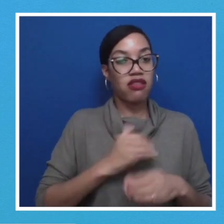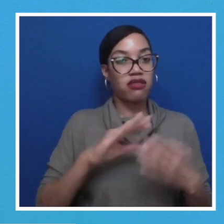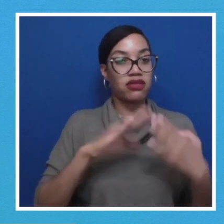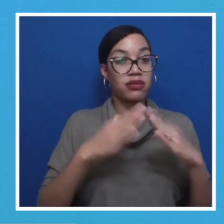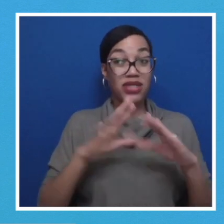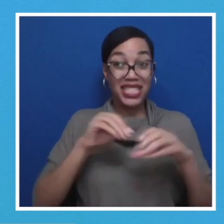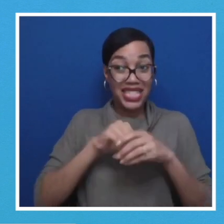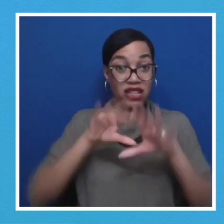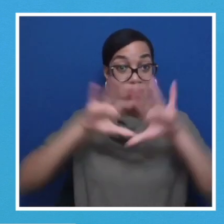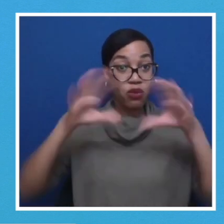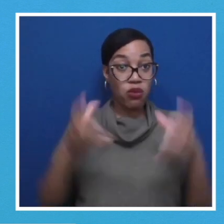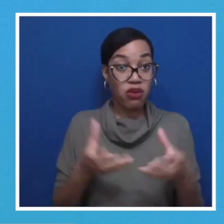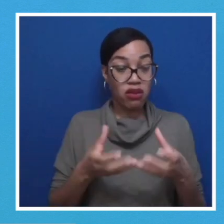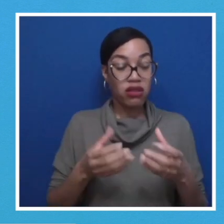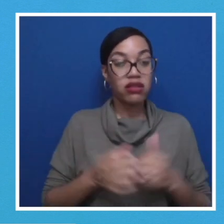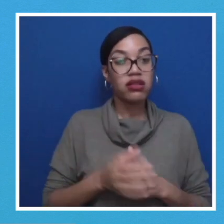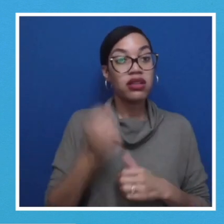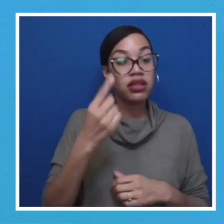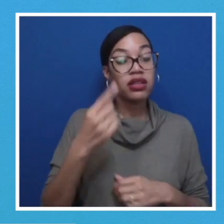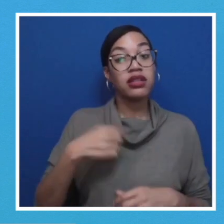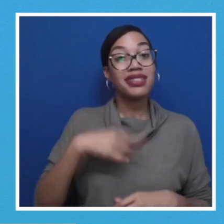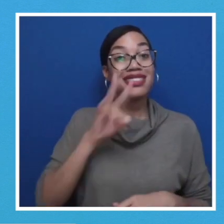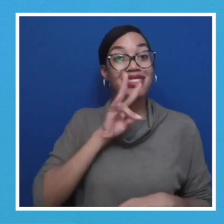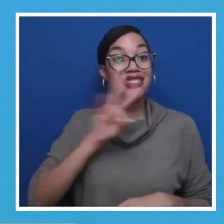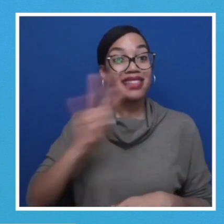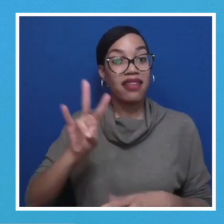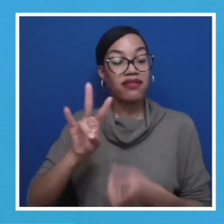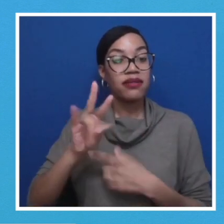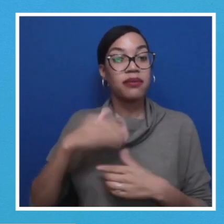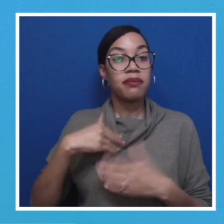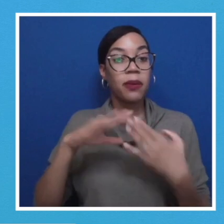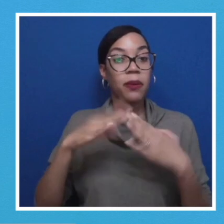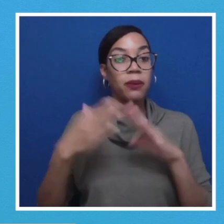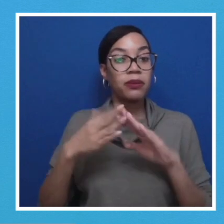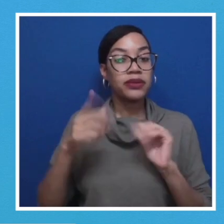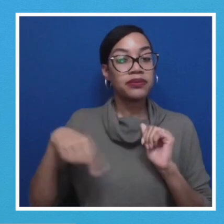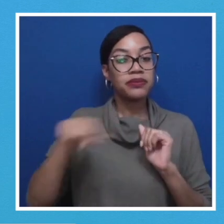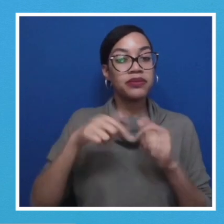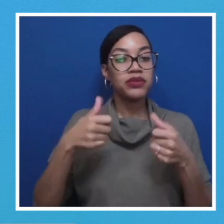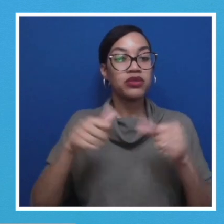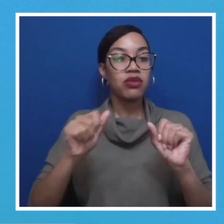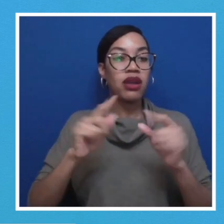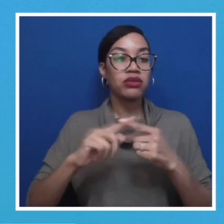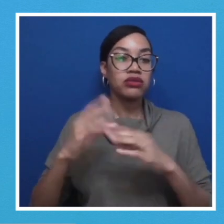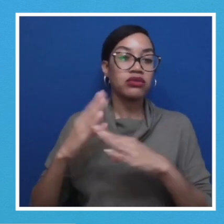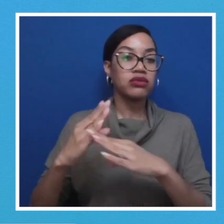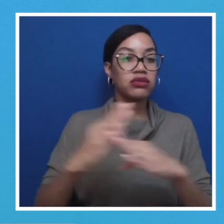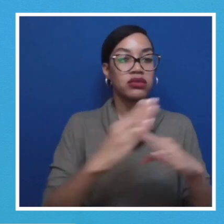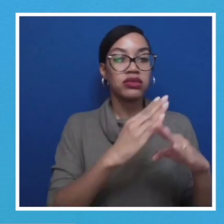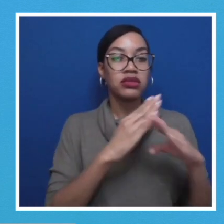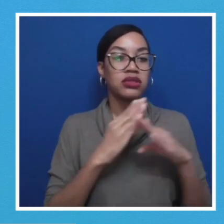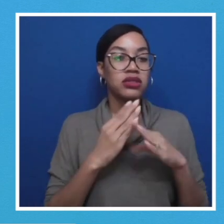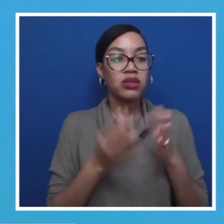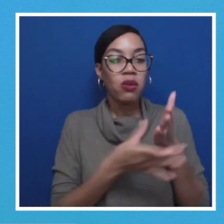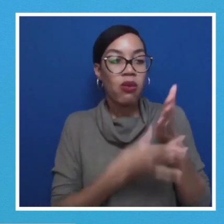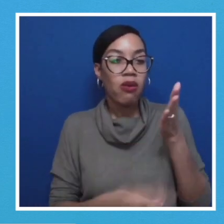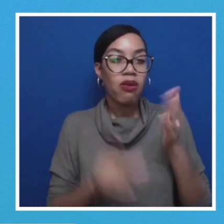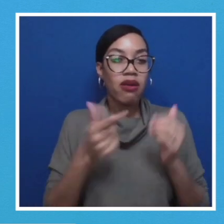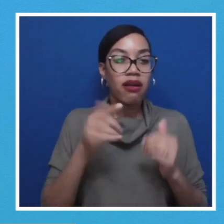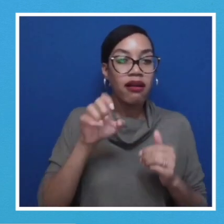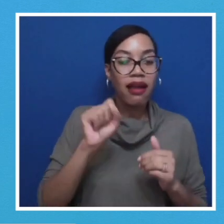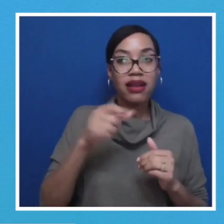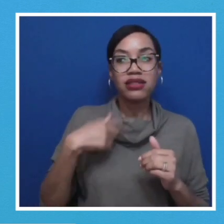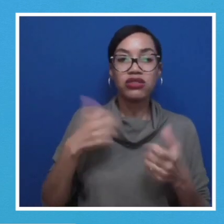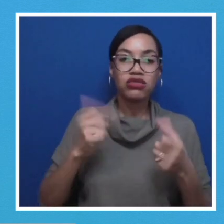of 7, by the time I was 7, my community was blockading oil and gas and logging companies that were encroaching into